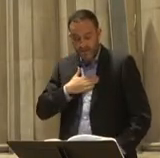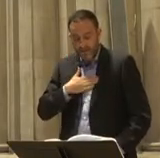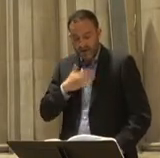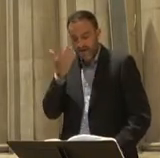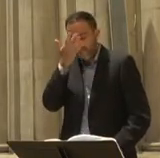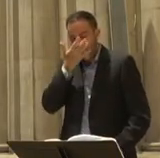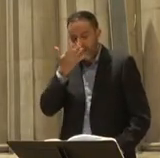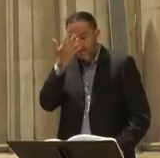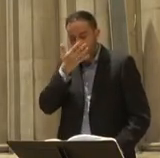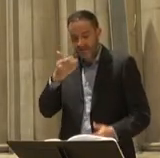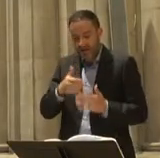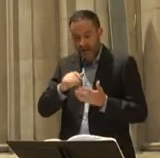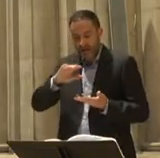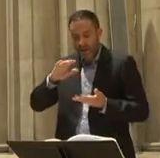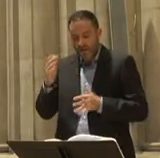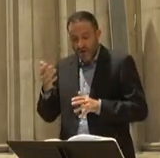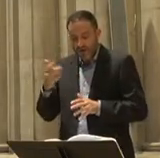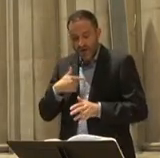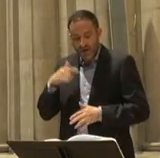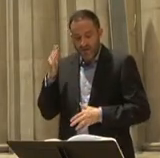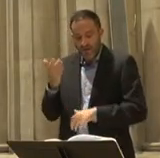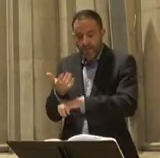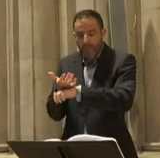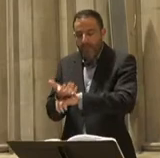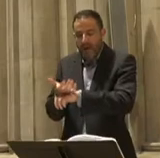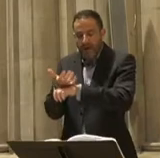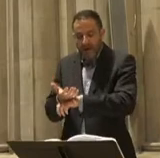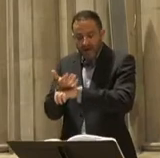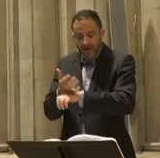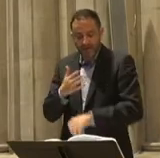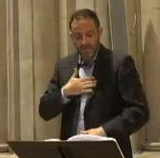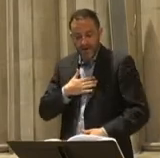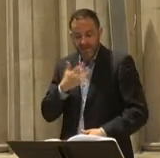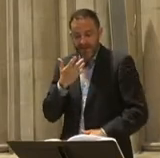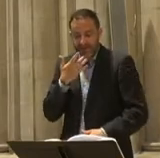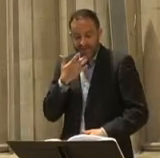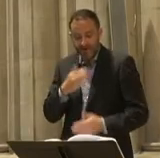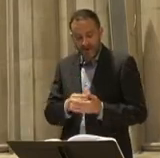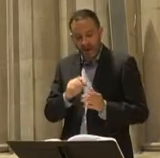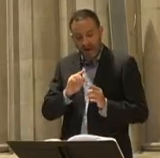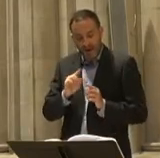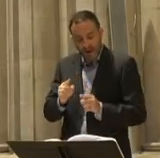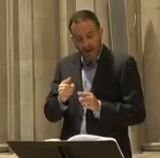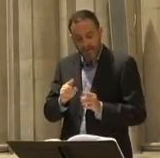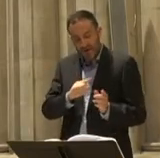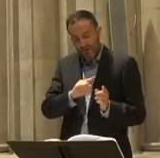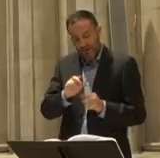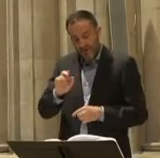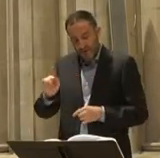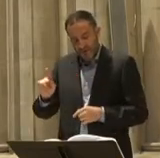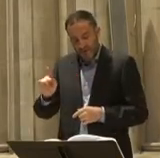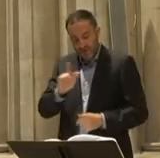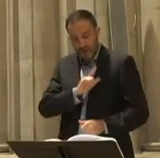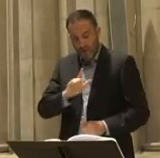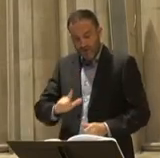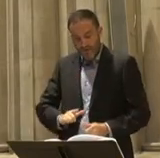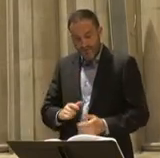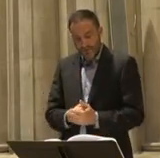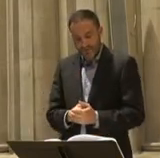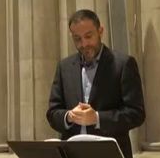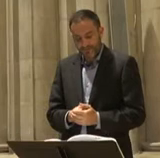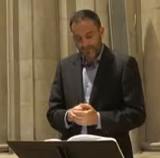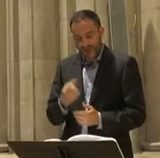face. In their distress, they will beg my favor. Come, let us return to the